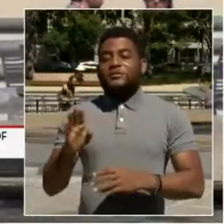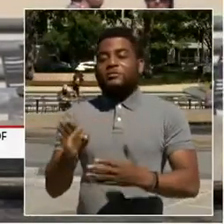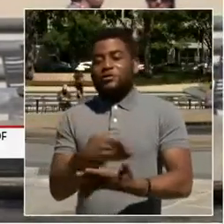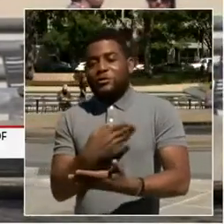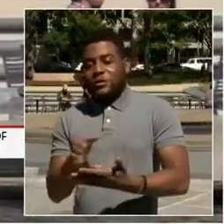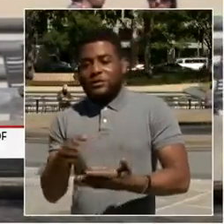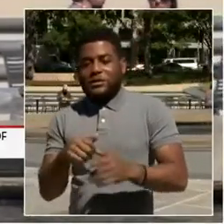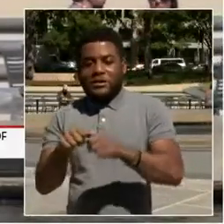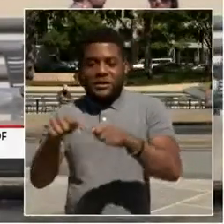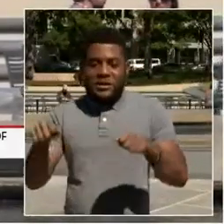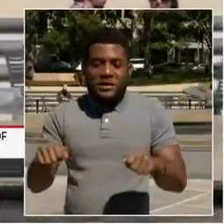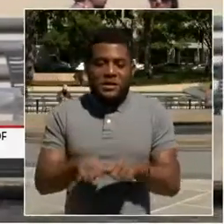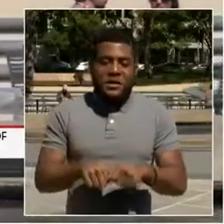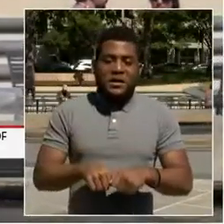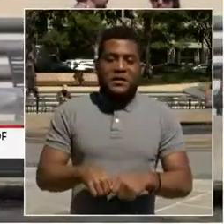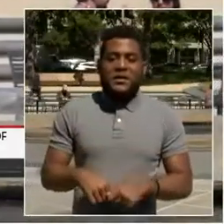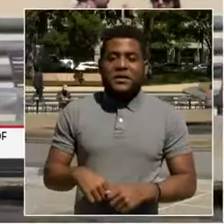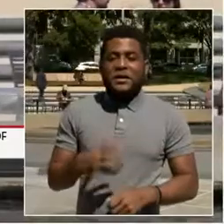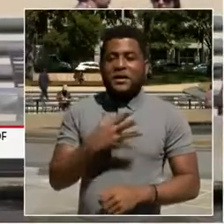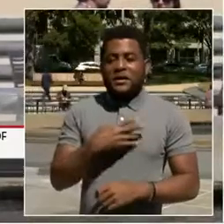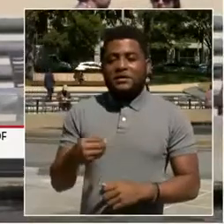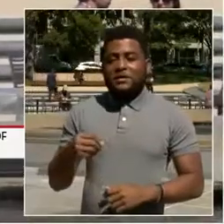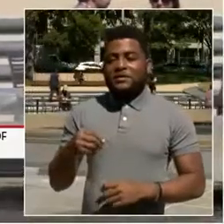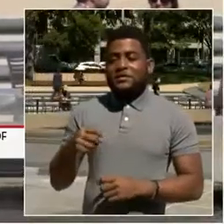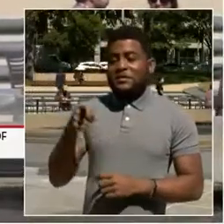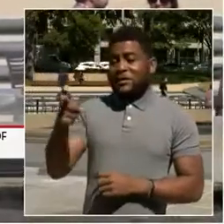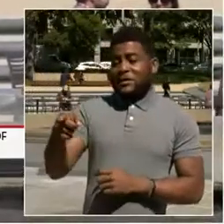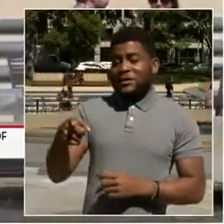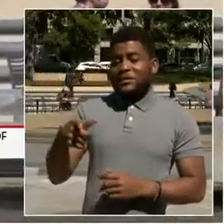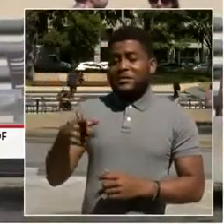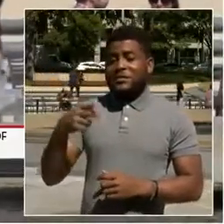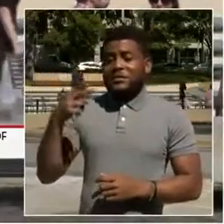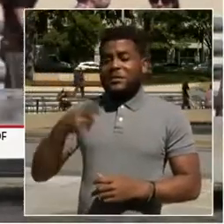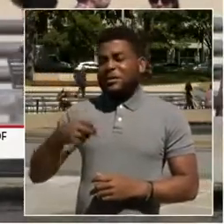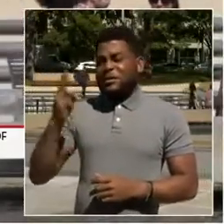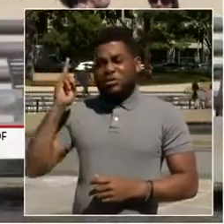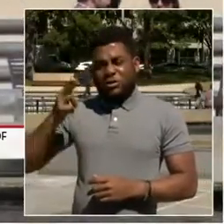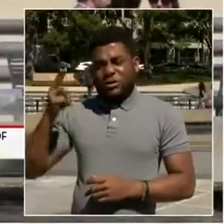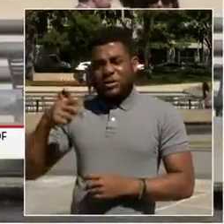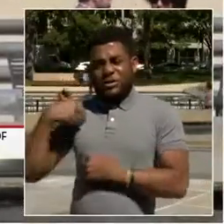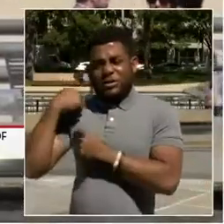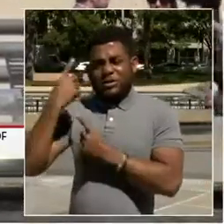historic fountain, a diversified tree canopy,